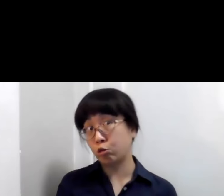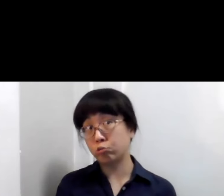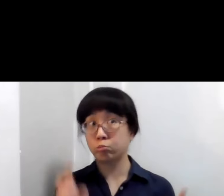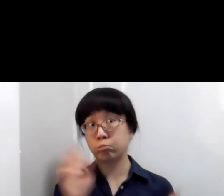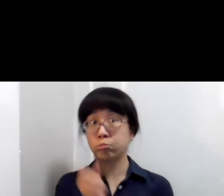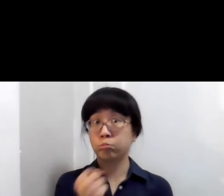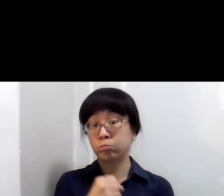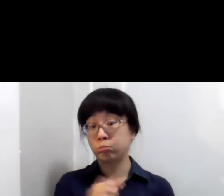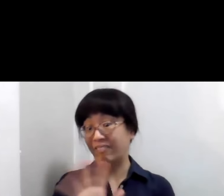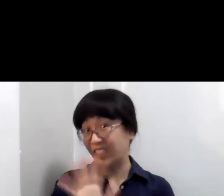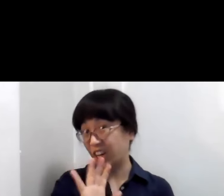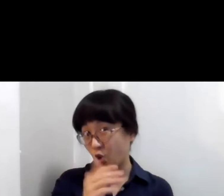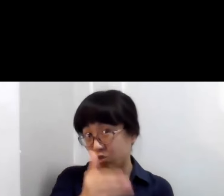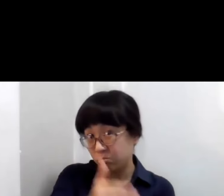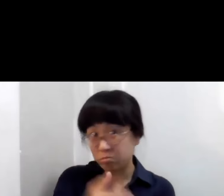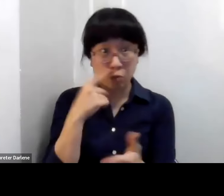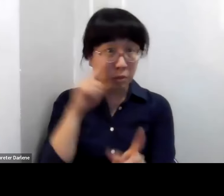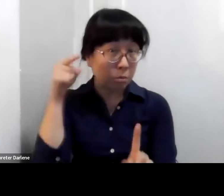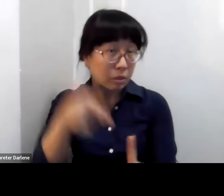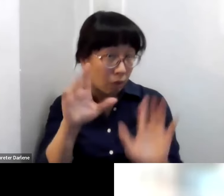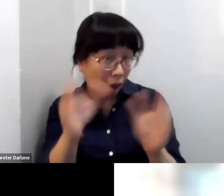materials for specific classes?